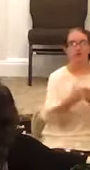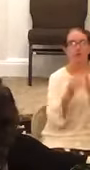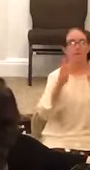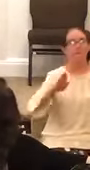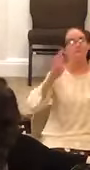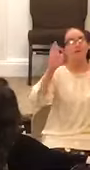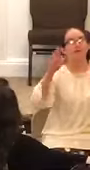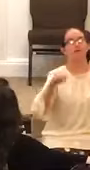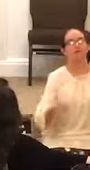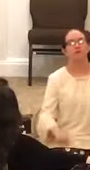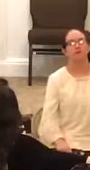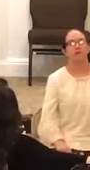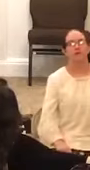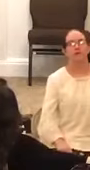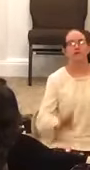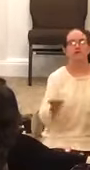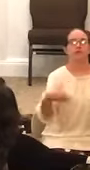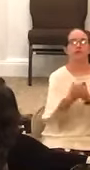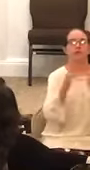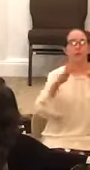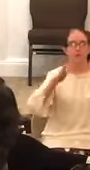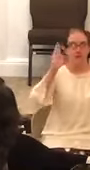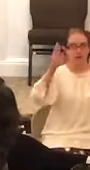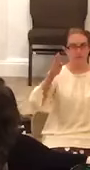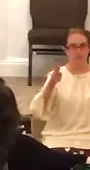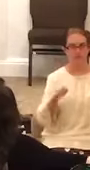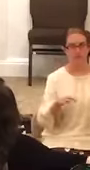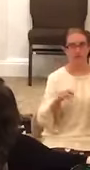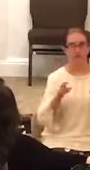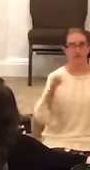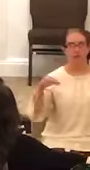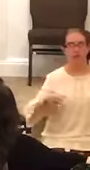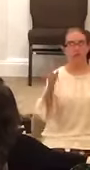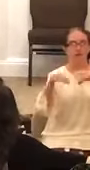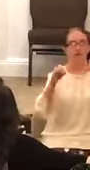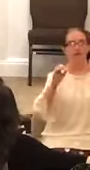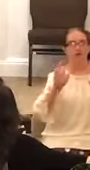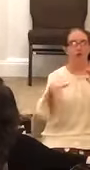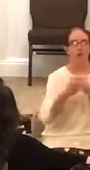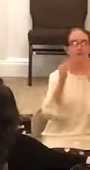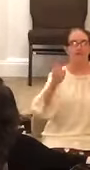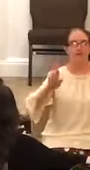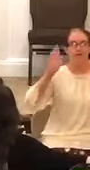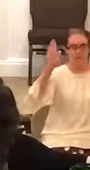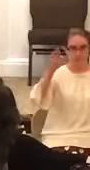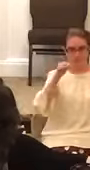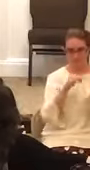miracle. Just total miracles. He's that way. He does total miracles, okay?